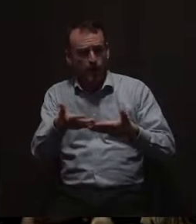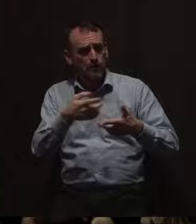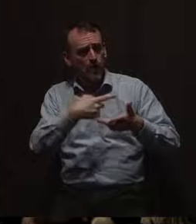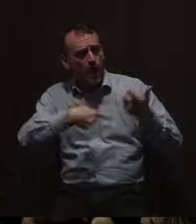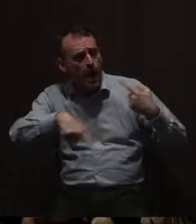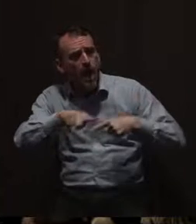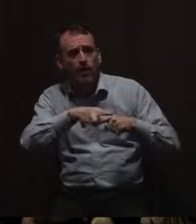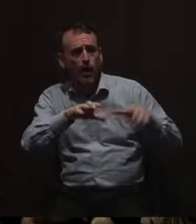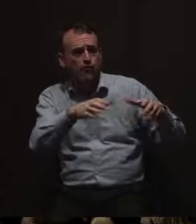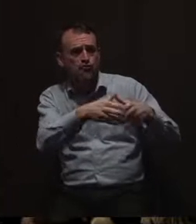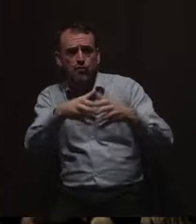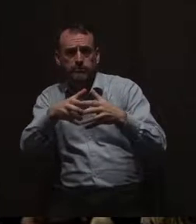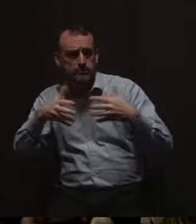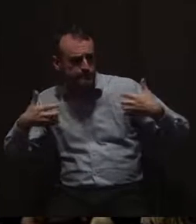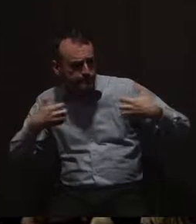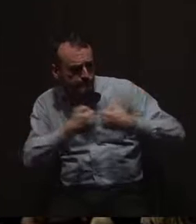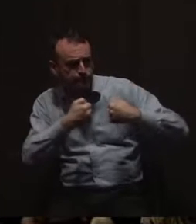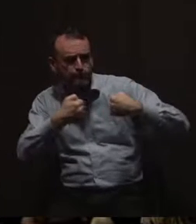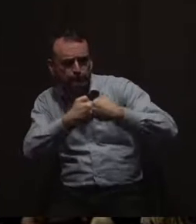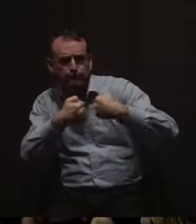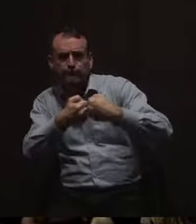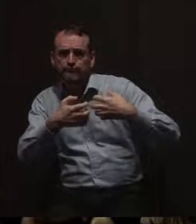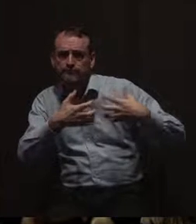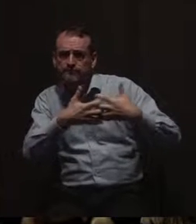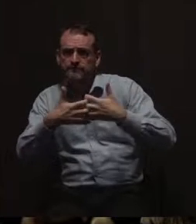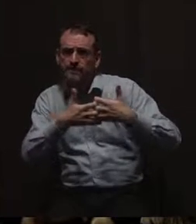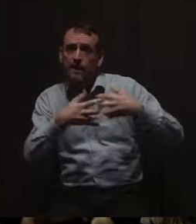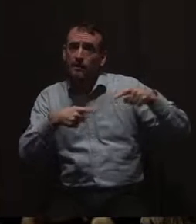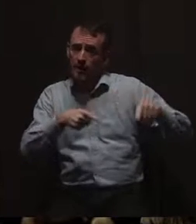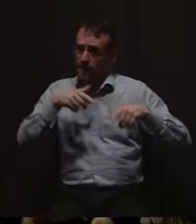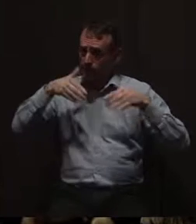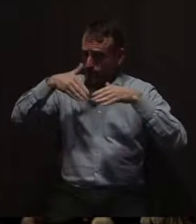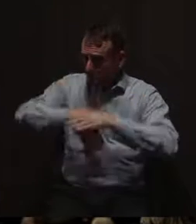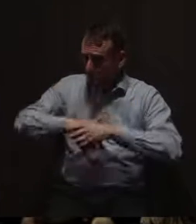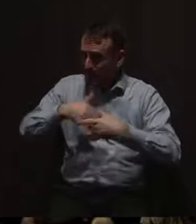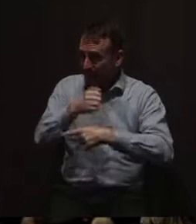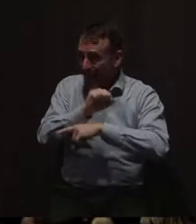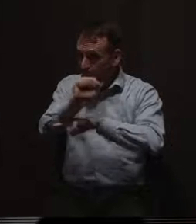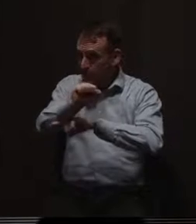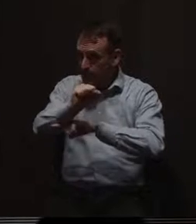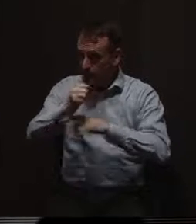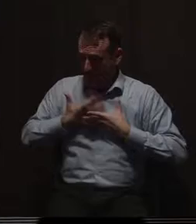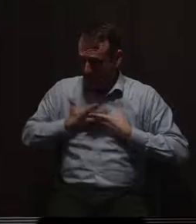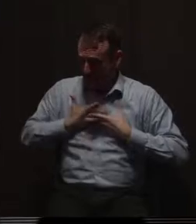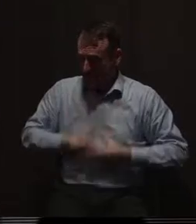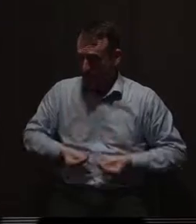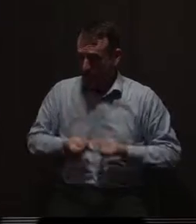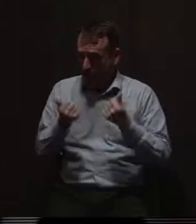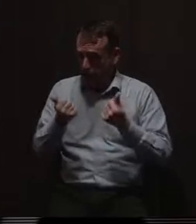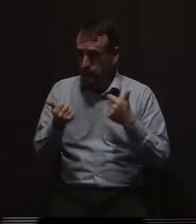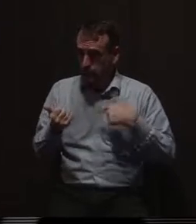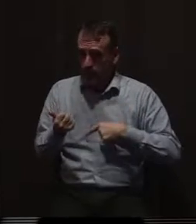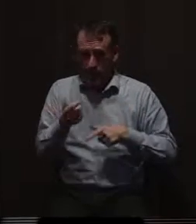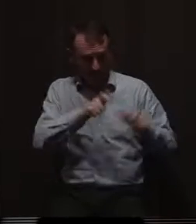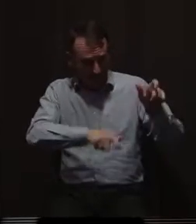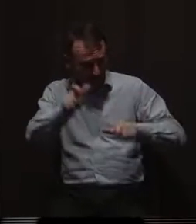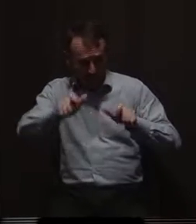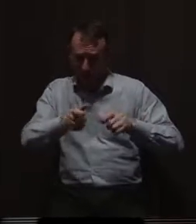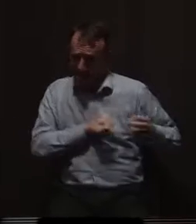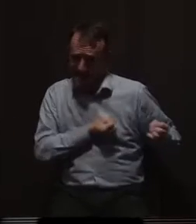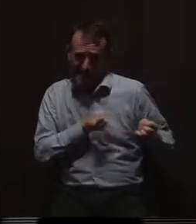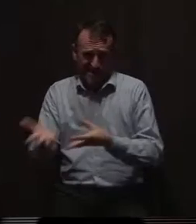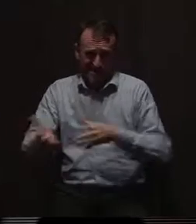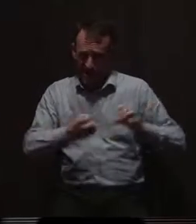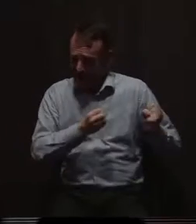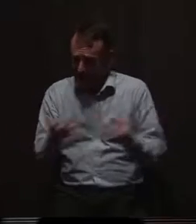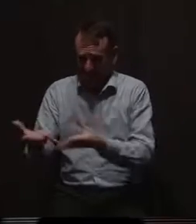do a lot with activist burnout, so most of the people I knew were basically doing giving, and then they were burned out, and they